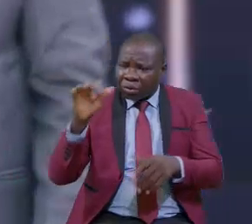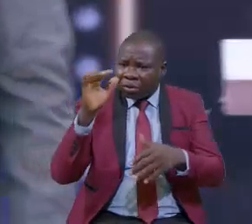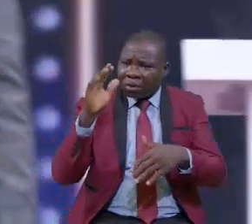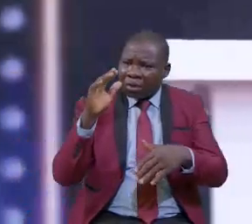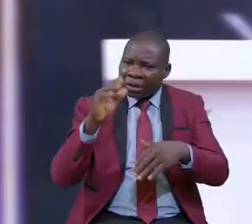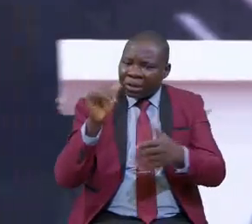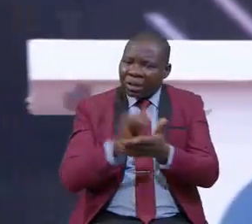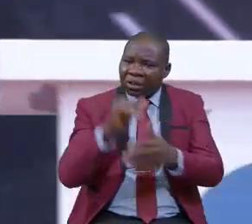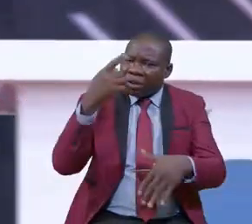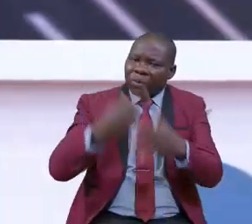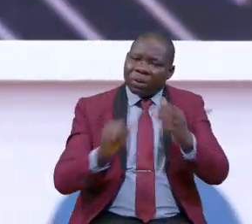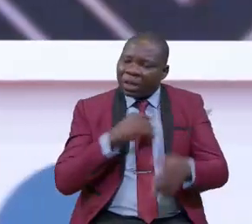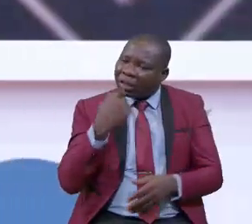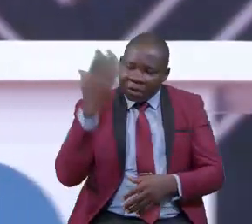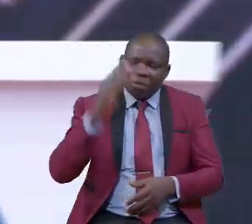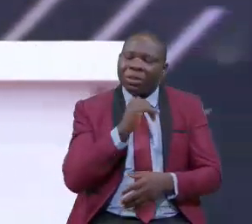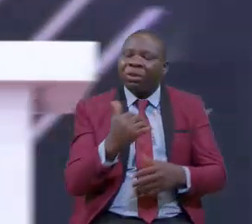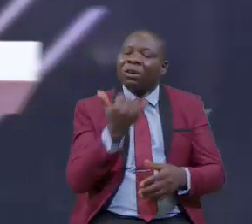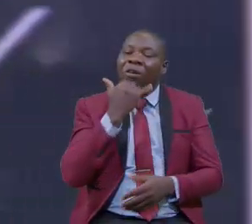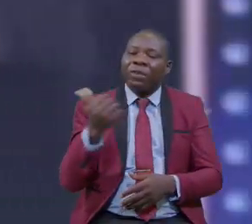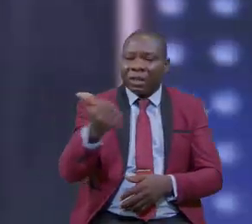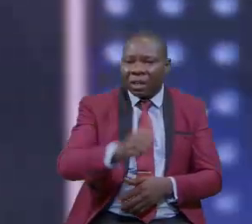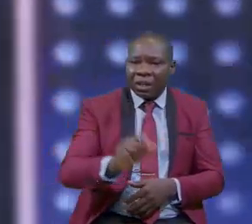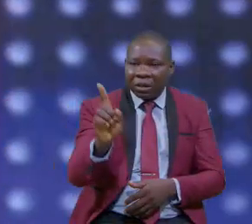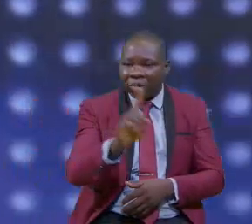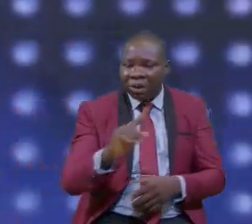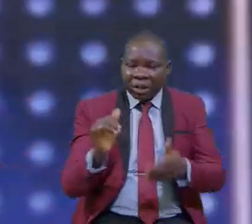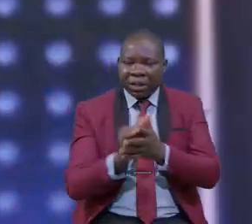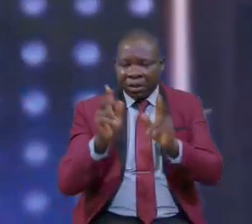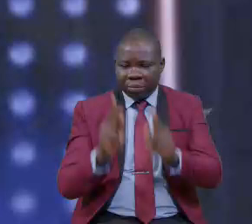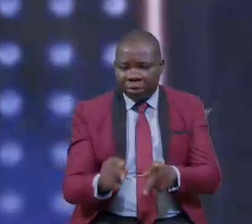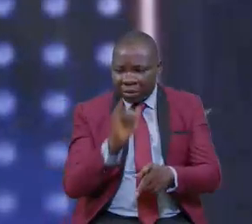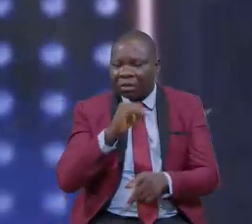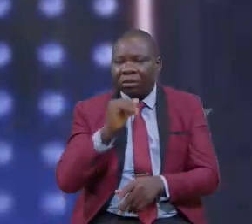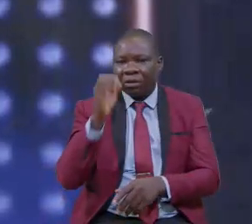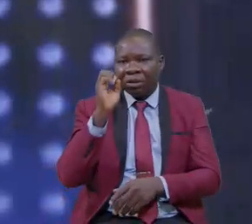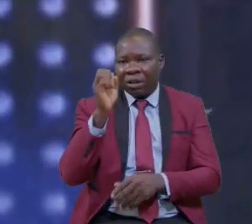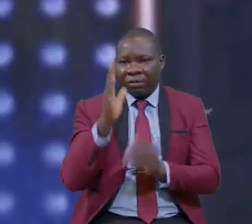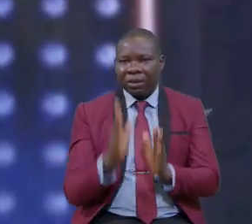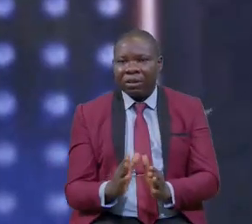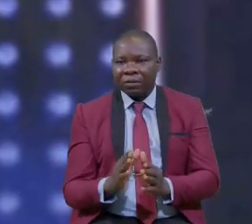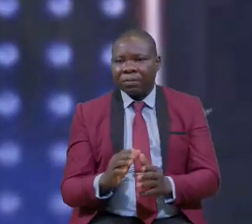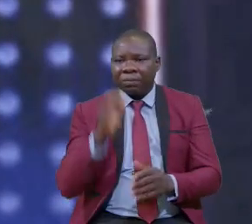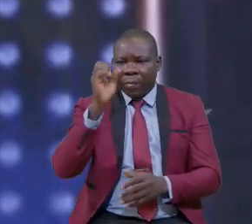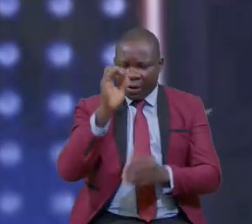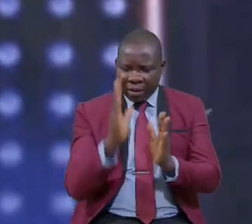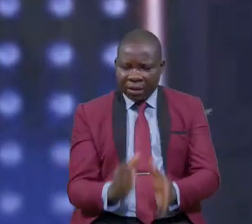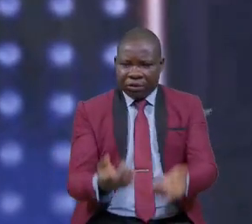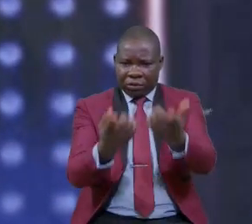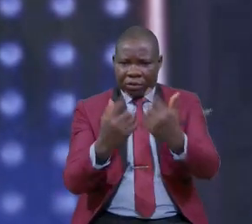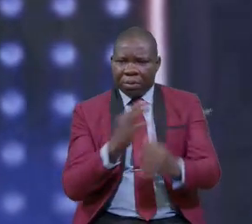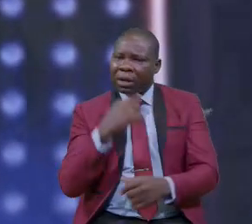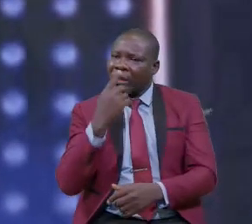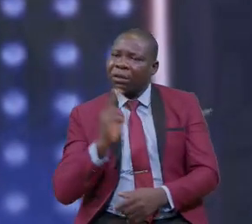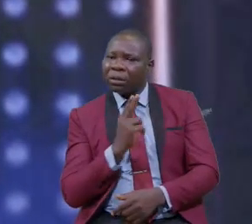anybody. That's not an evangelist. That's not an evangelist. An evangelist comes and he tells us there's only one way to